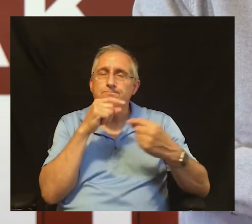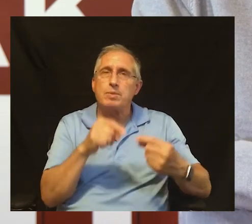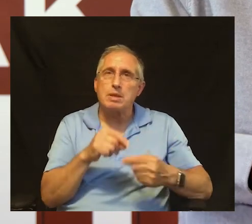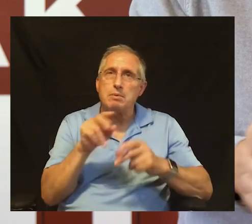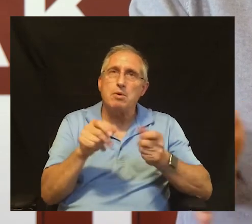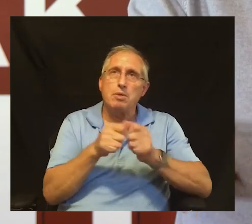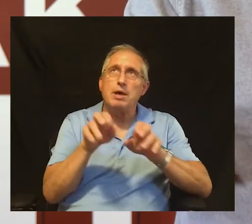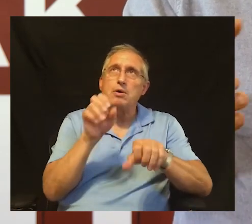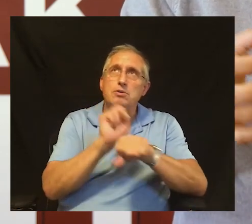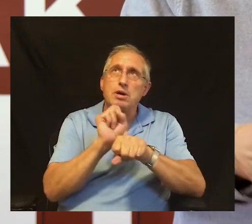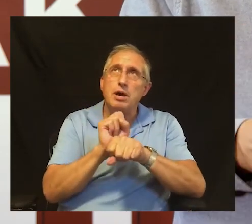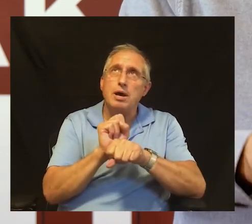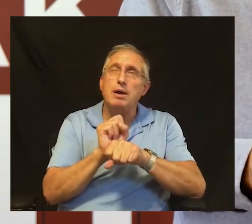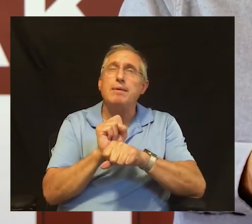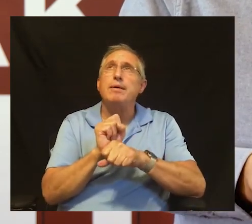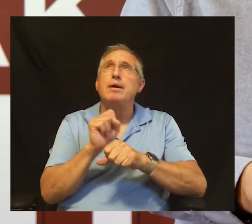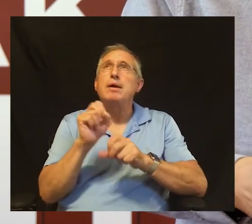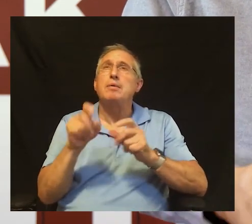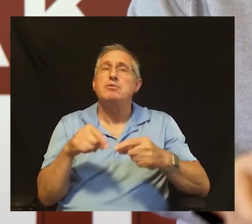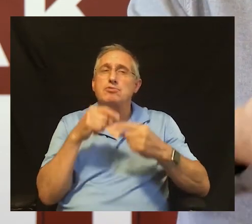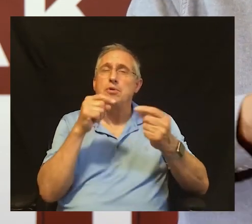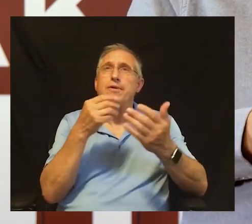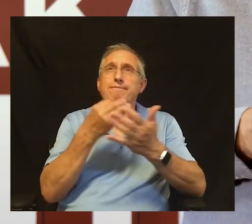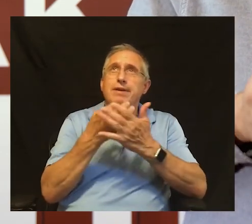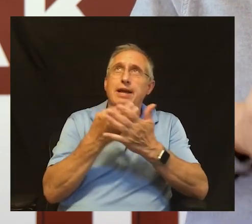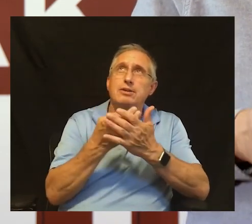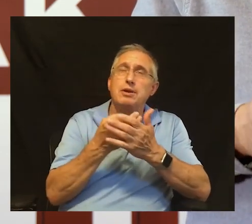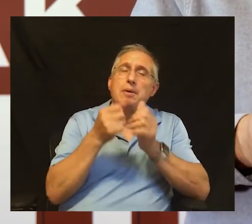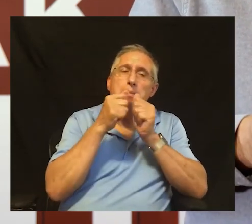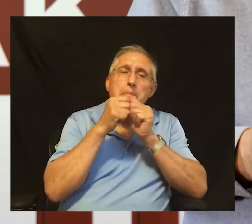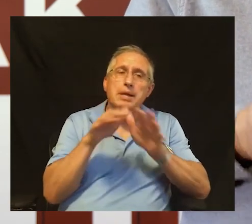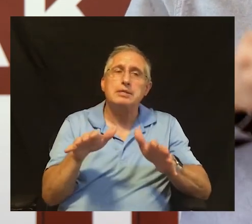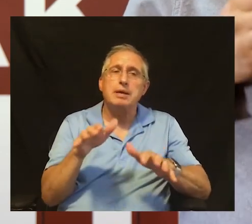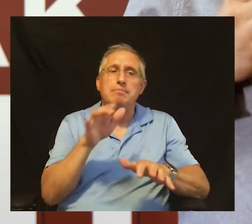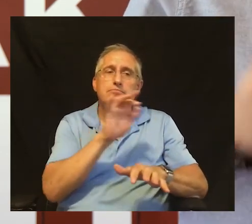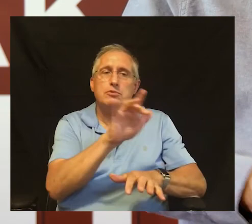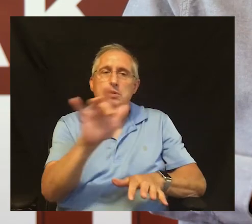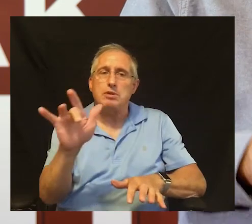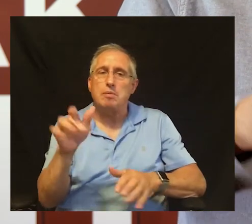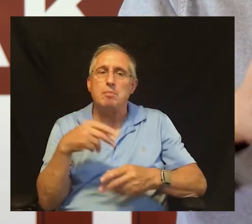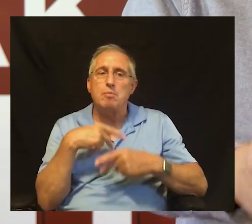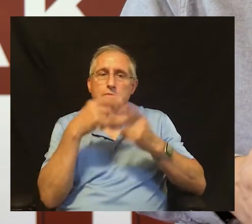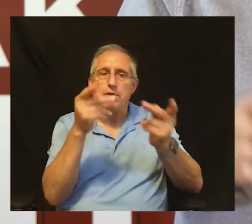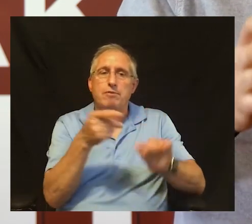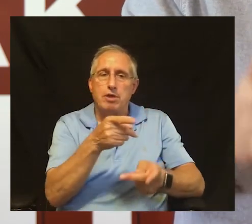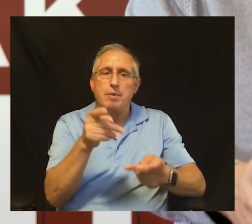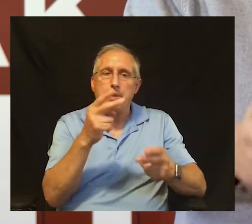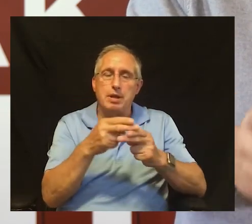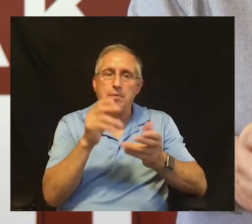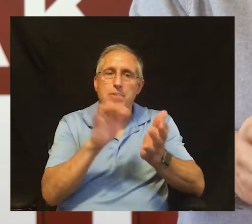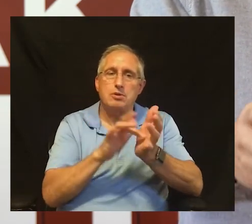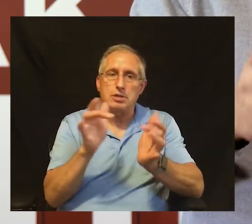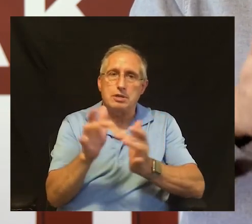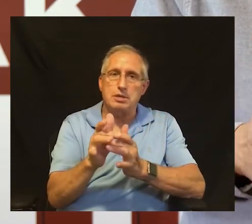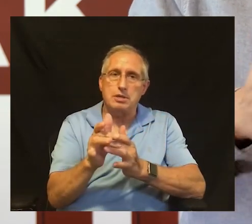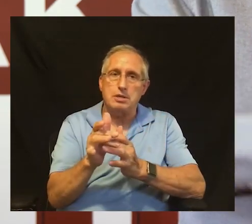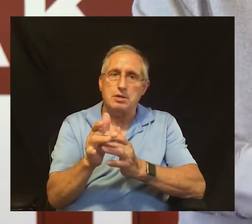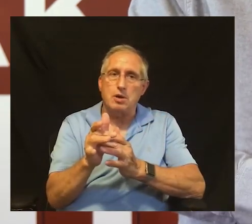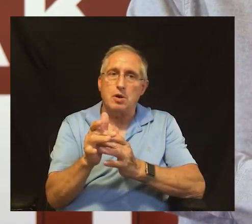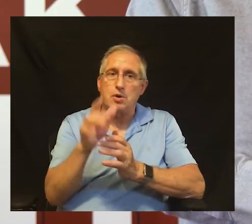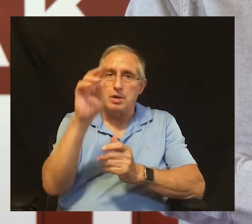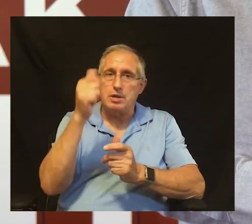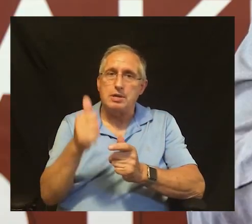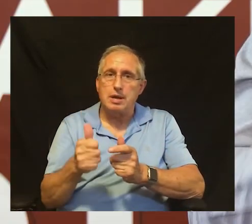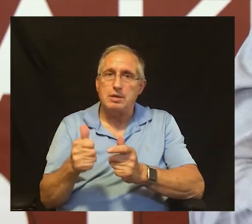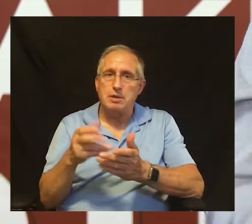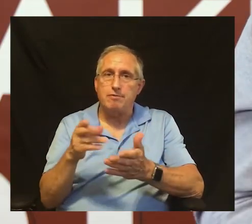God. And those who are without jobs right now, God, those who are struggling financially themselves, God, bless them, touch them, provide for them in the name of